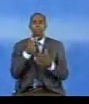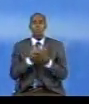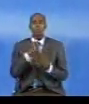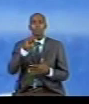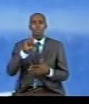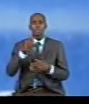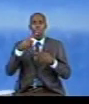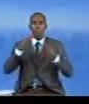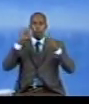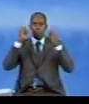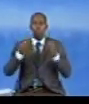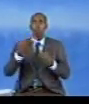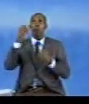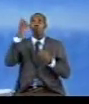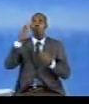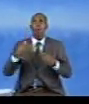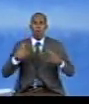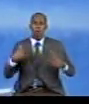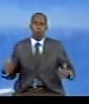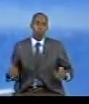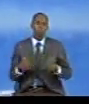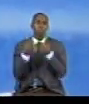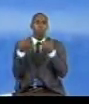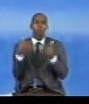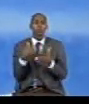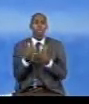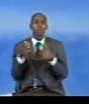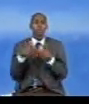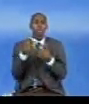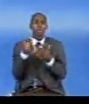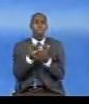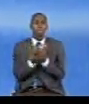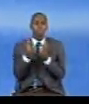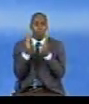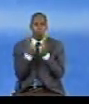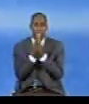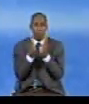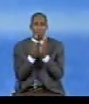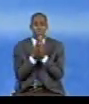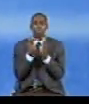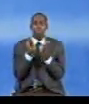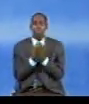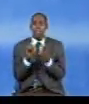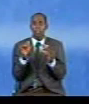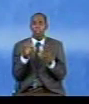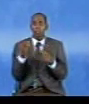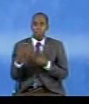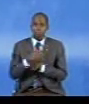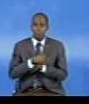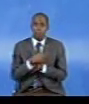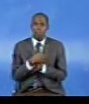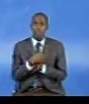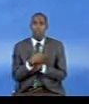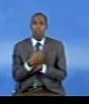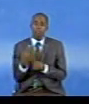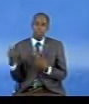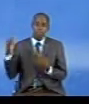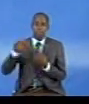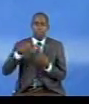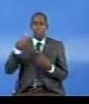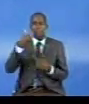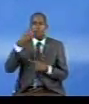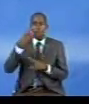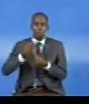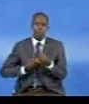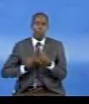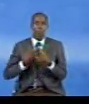power today. So after that prayer, after that very day, till now, 10 months now, because that's the beginning